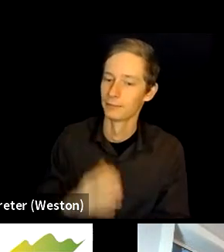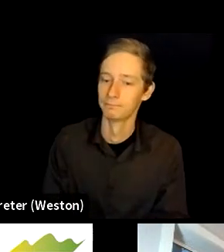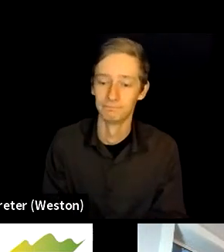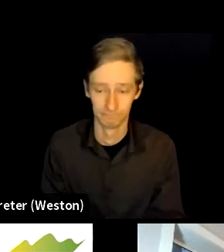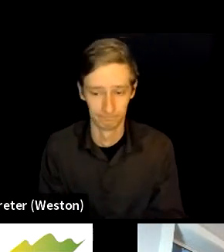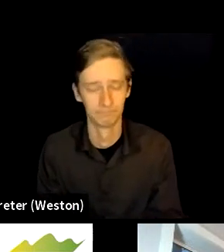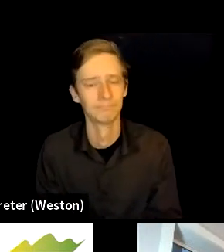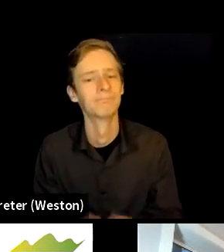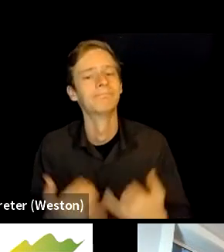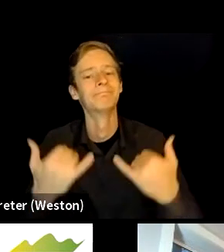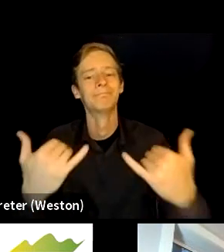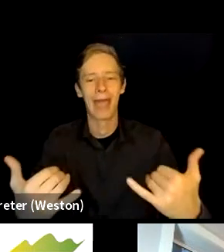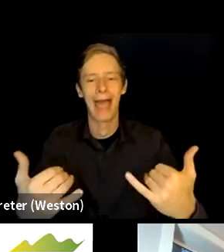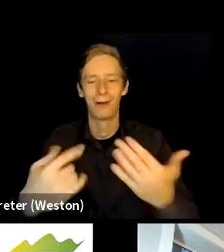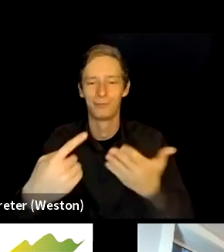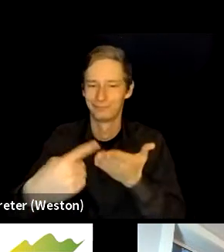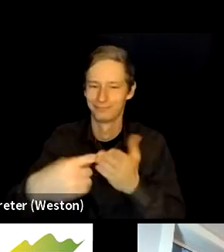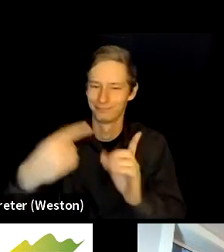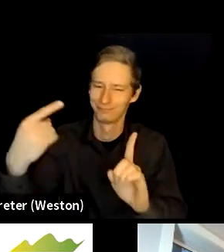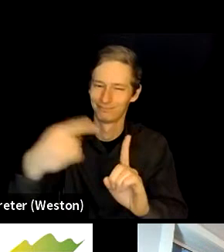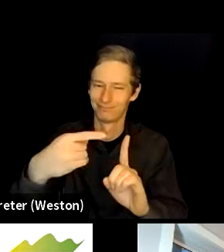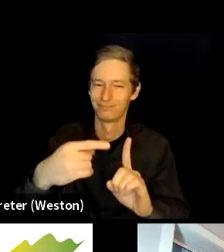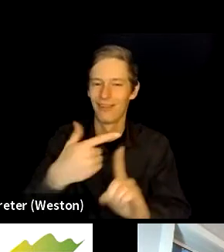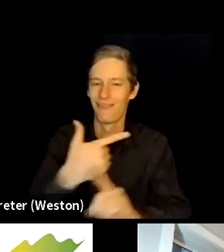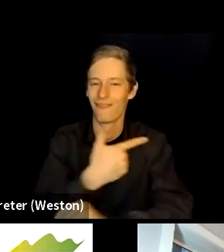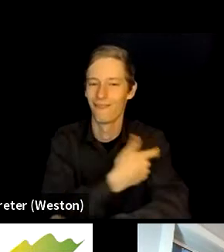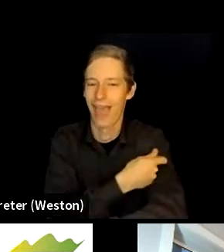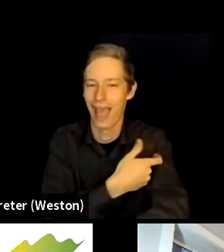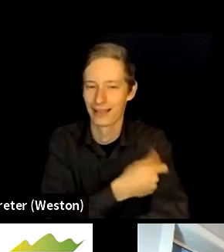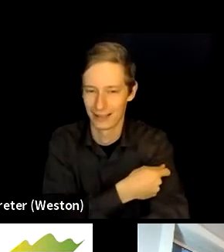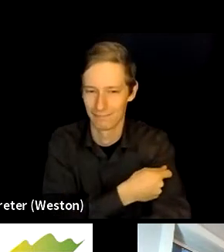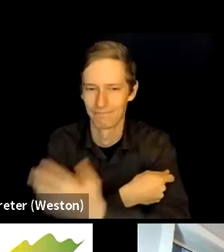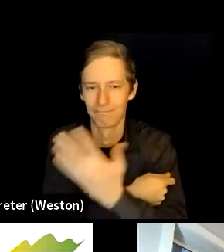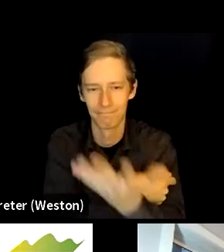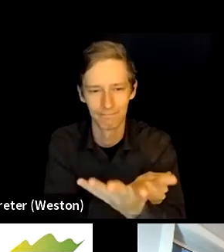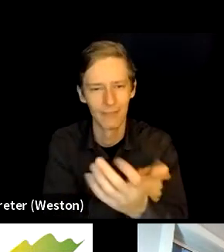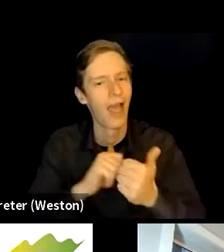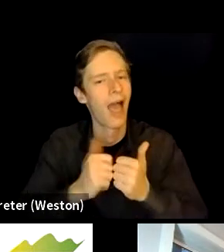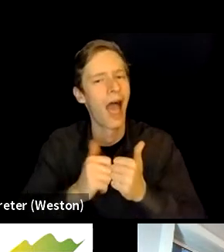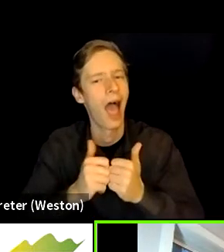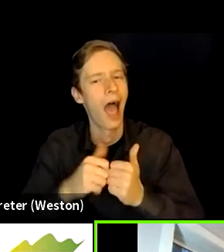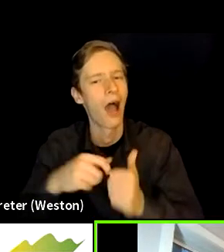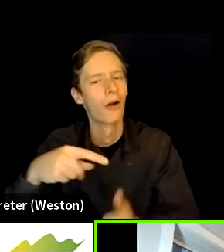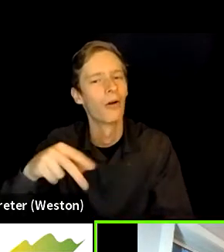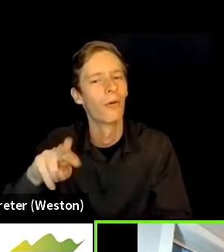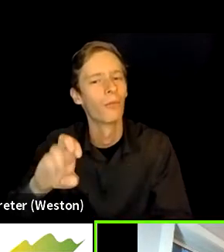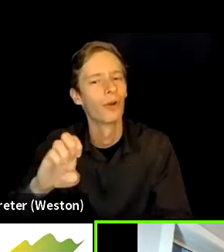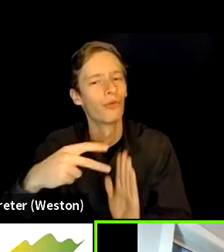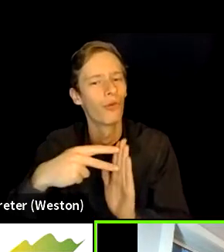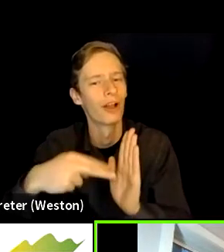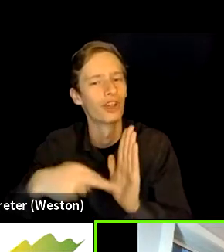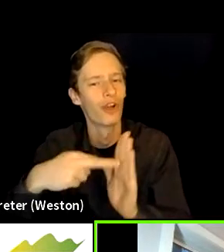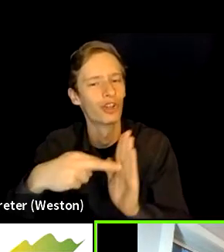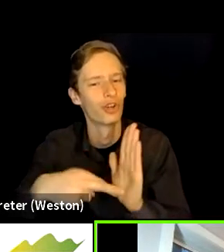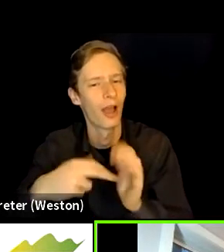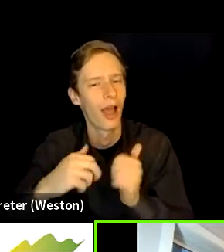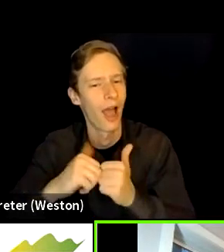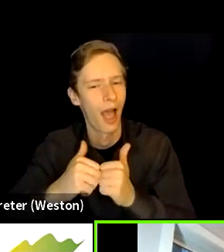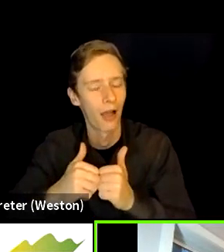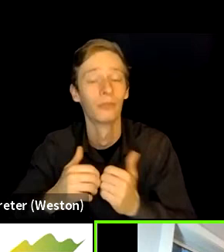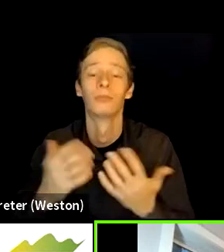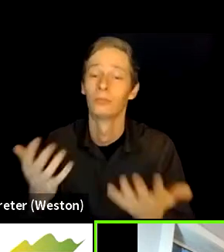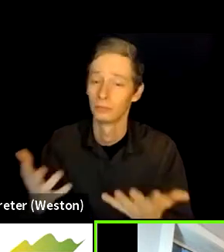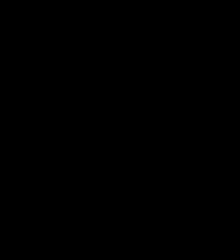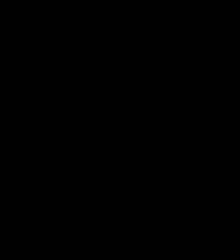about vaccines. How do people pre-register for a vaccine? So we've transitioned to a